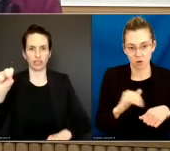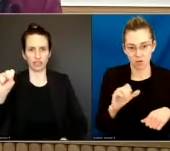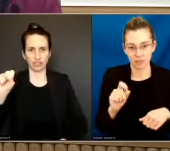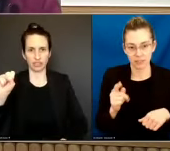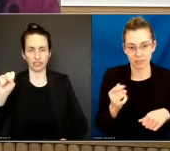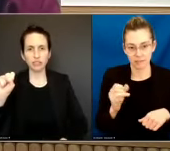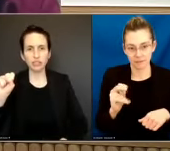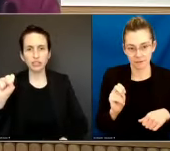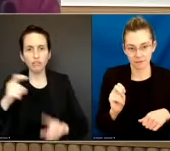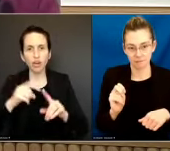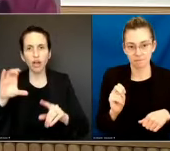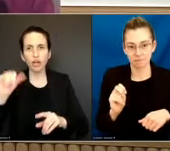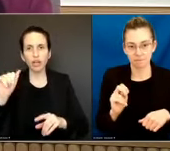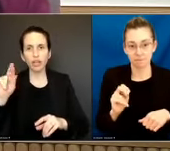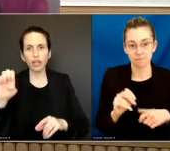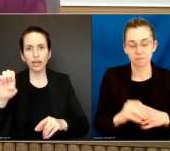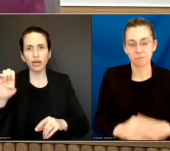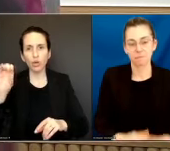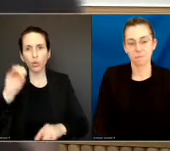welcome.